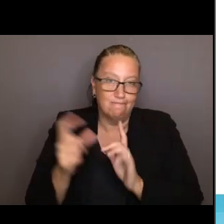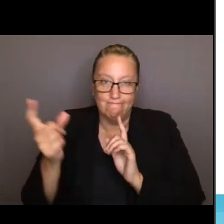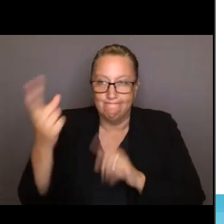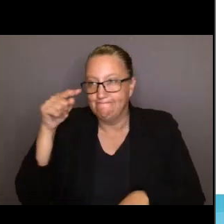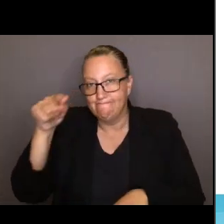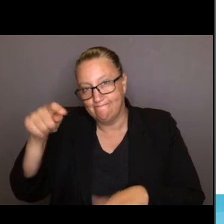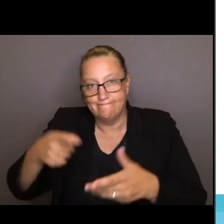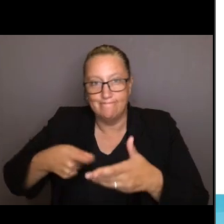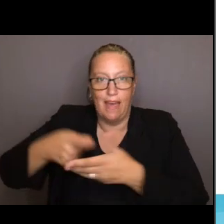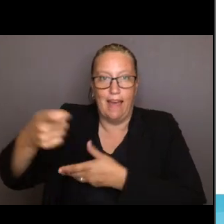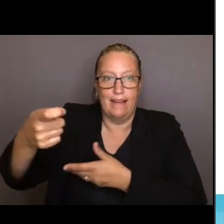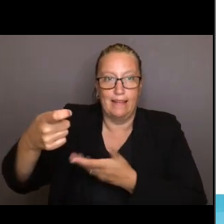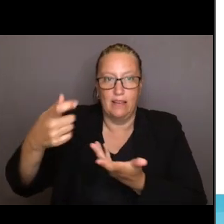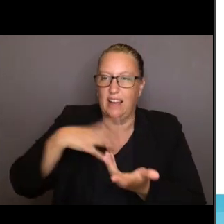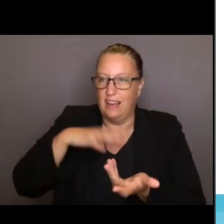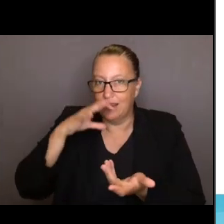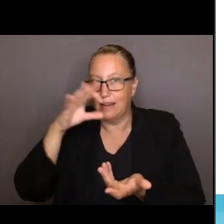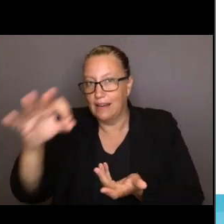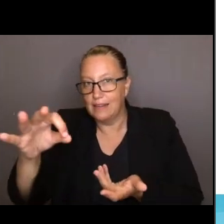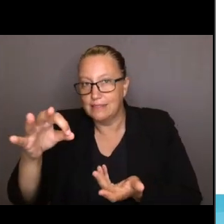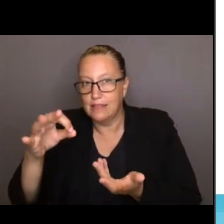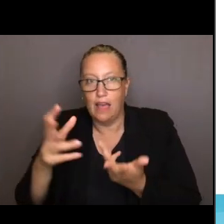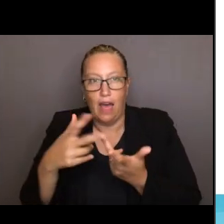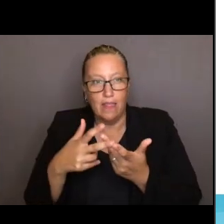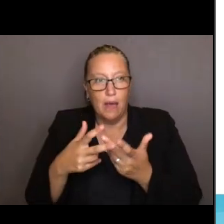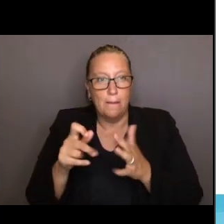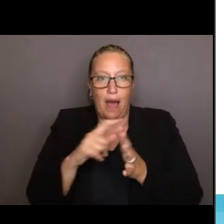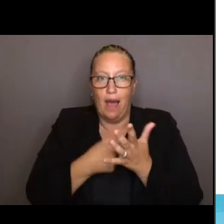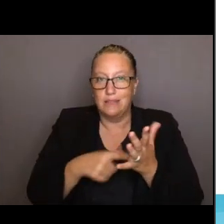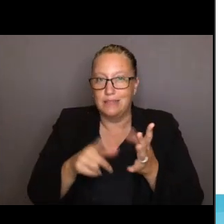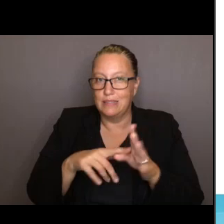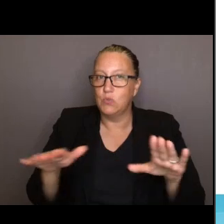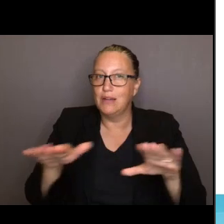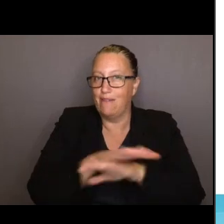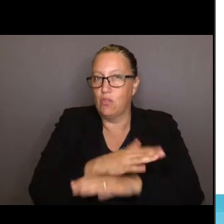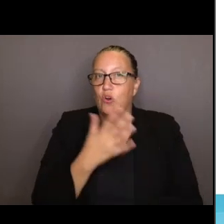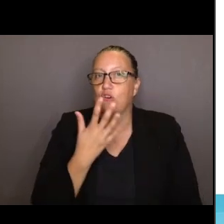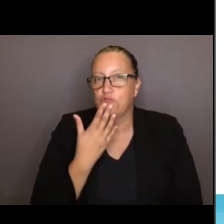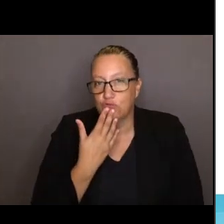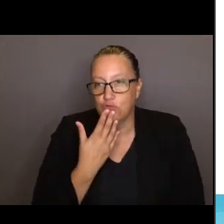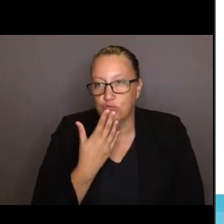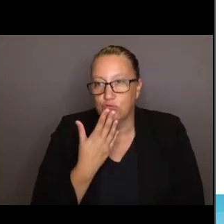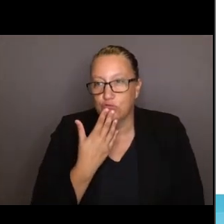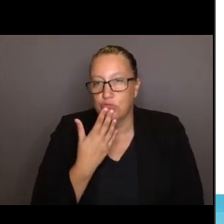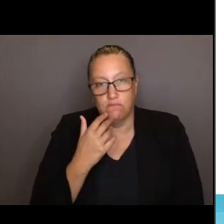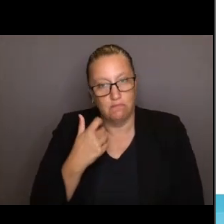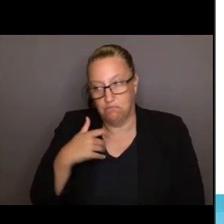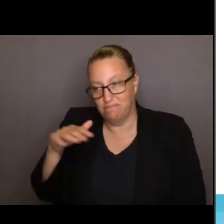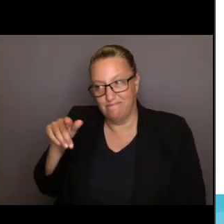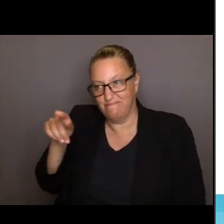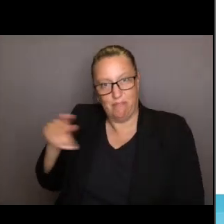testing. We do ask the other party to cover the costs, and Sonia will speak to this more in our further slide.